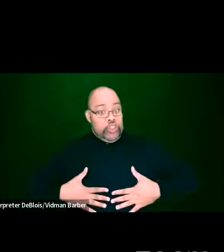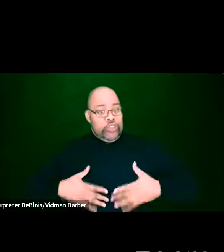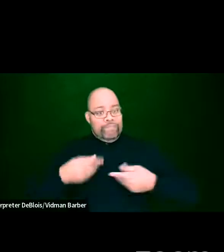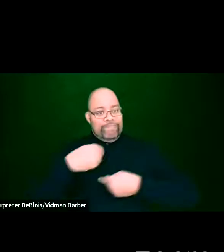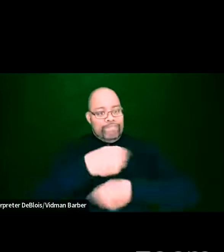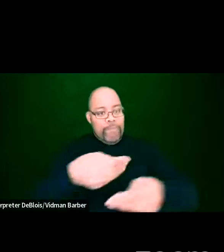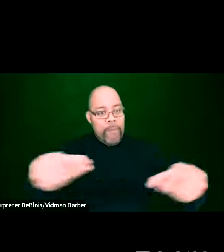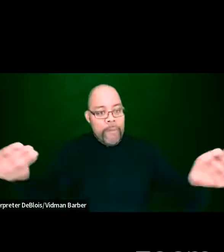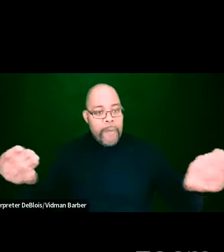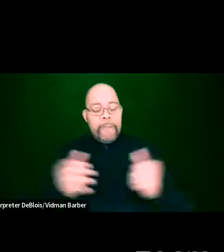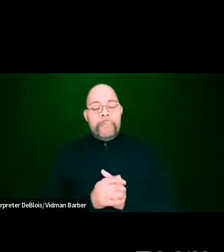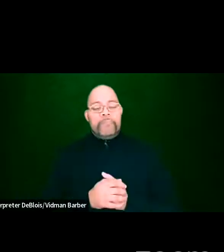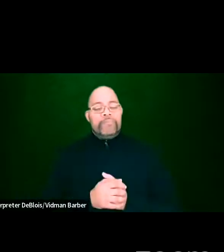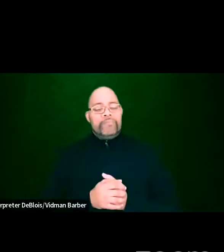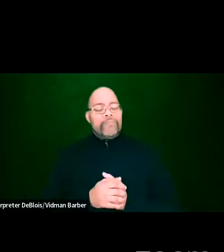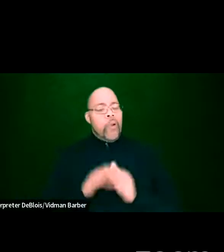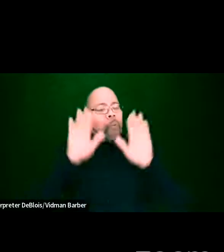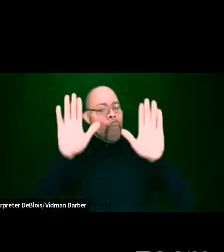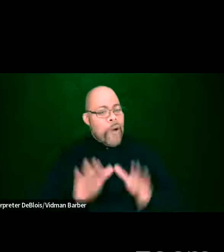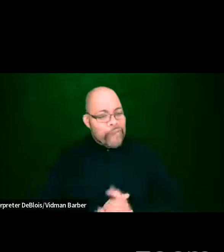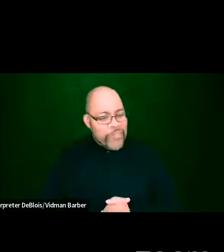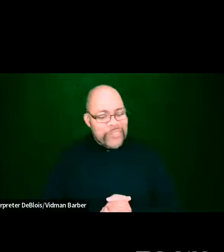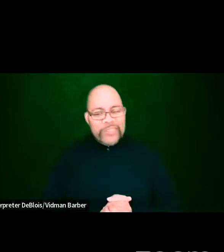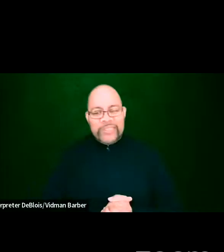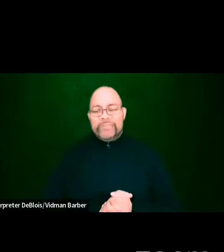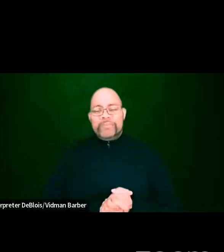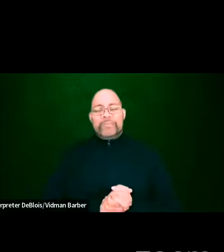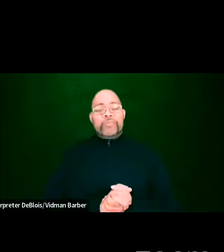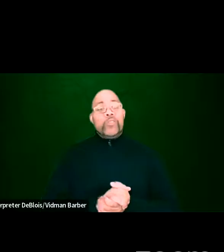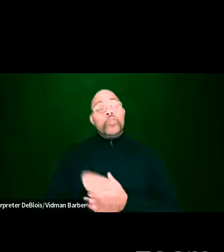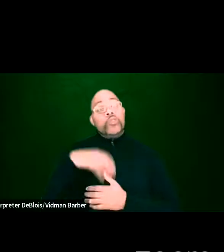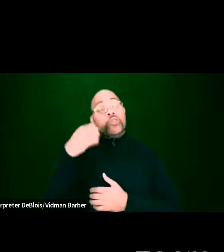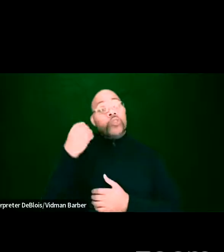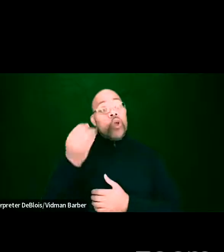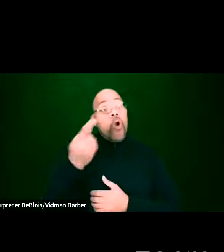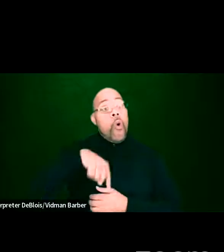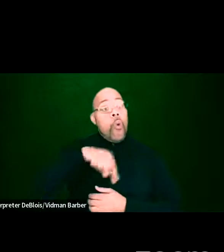passed out. Lovely. And so